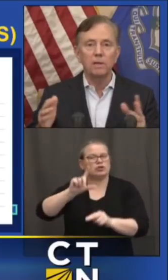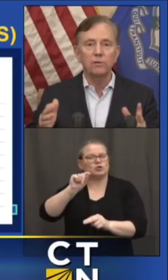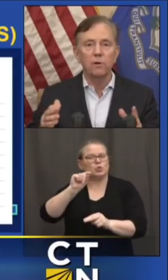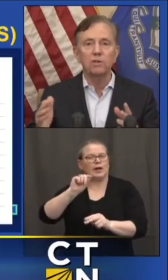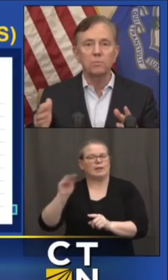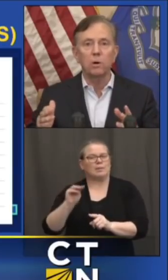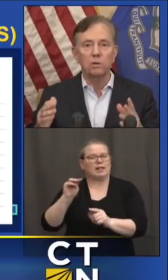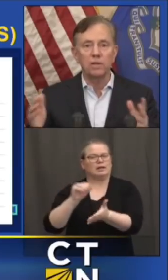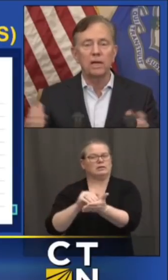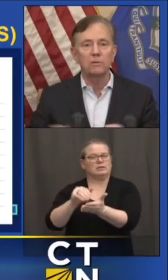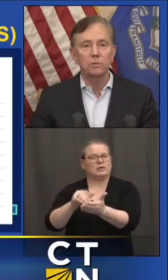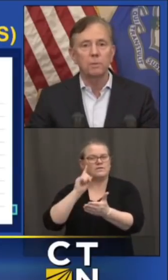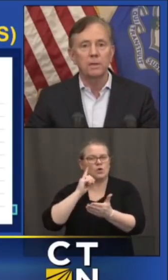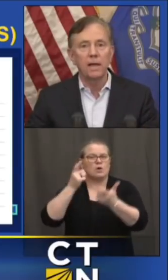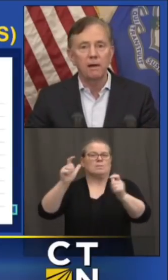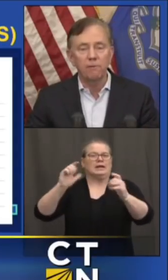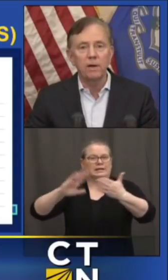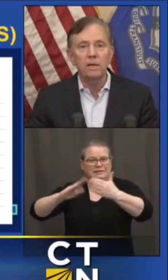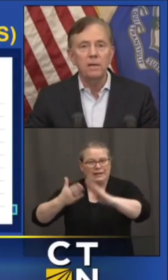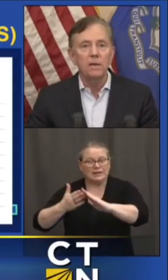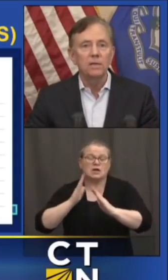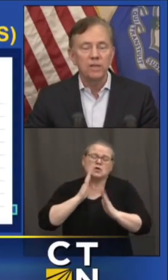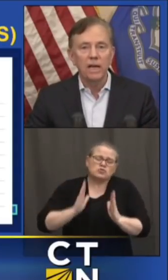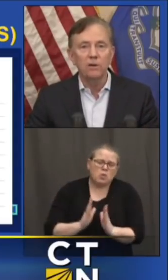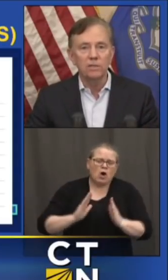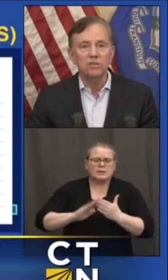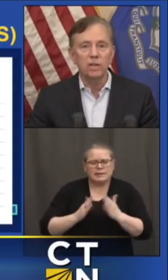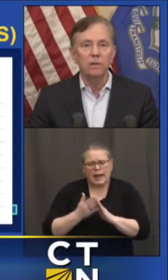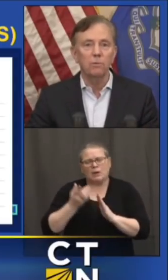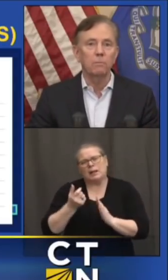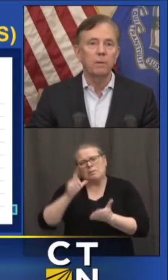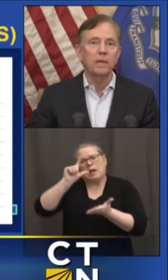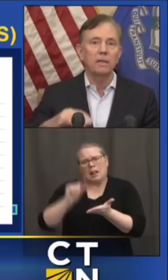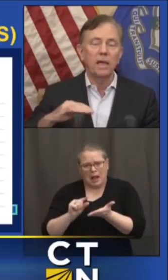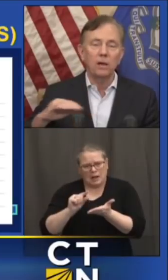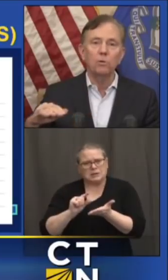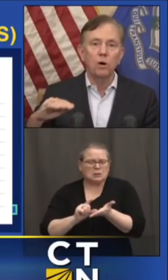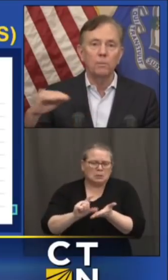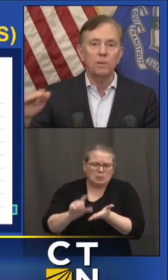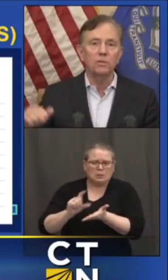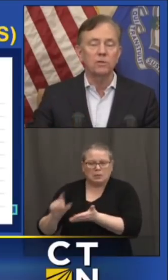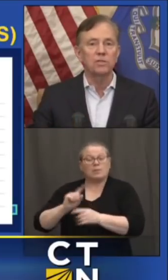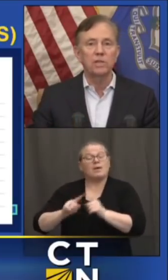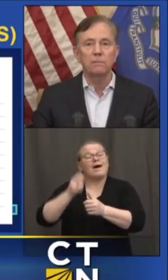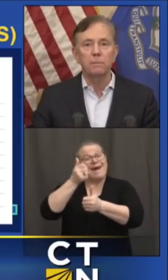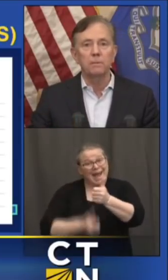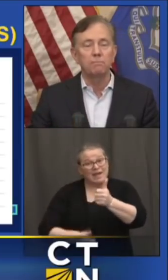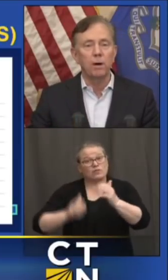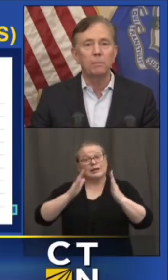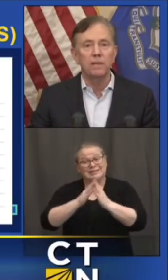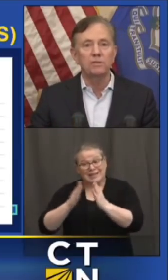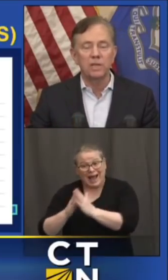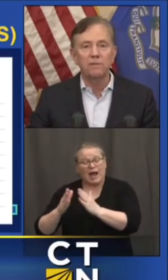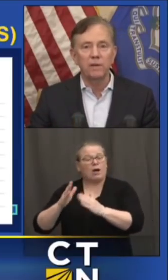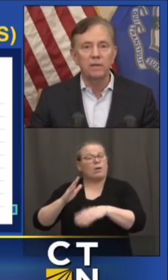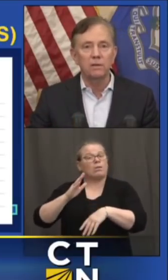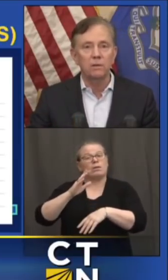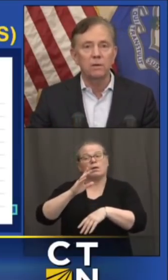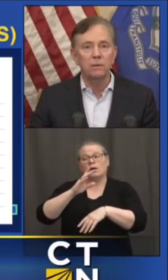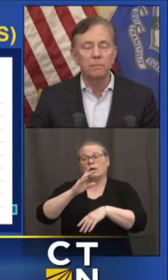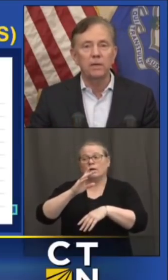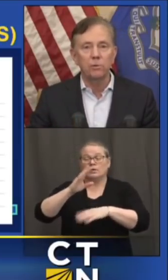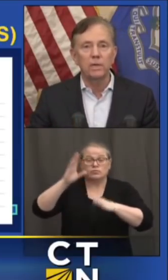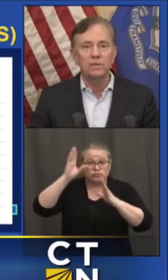lesser amounts for our smaller towns. But every town and city will be held harmless or see probably a